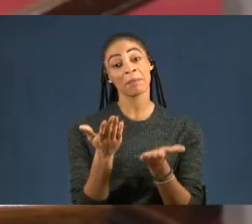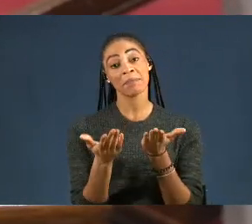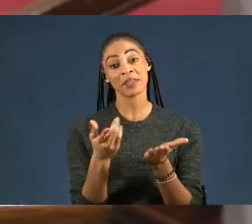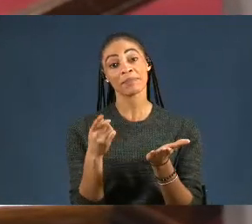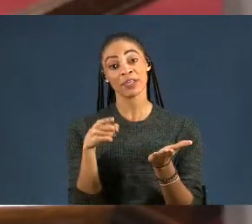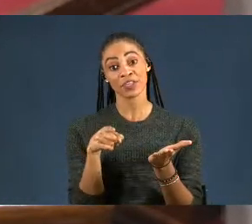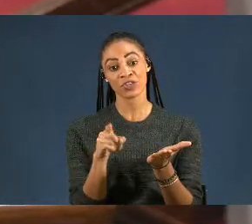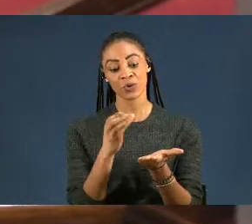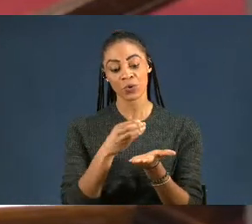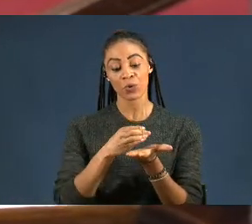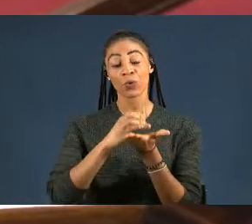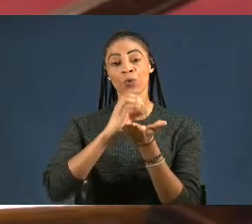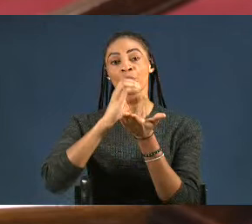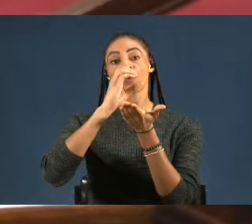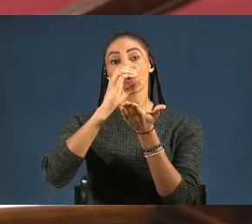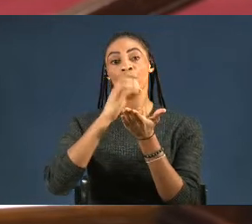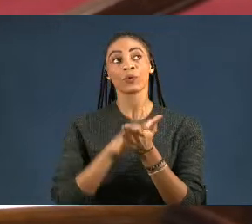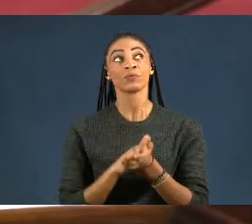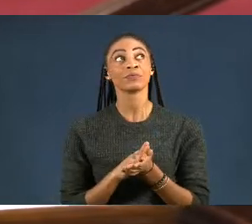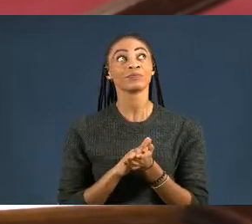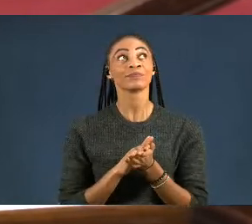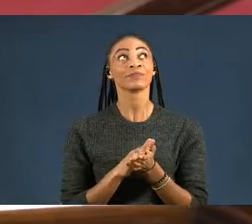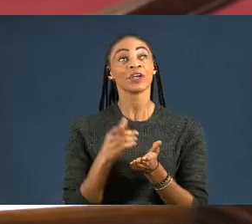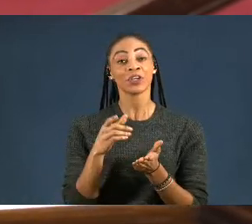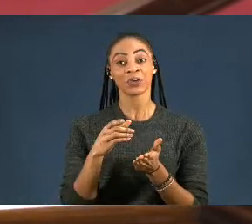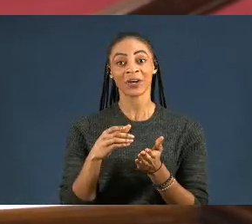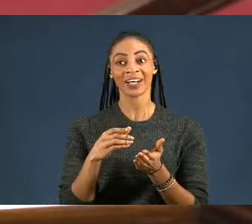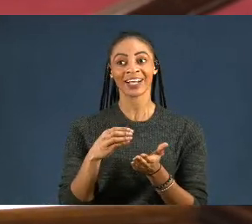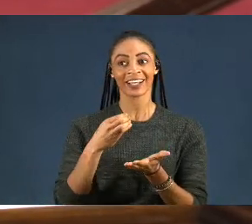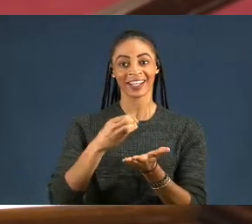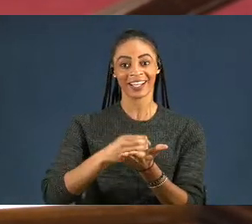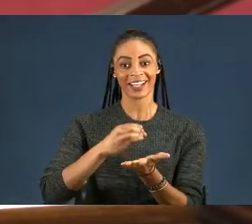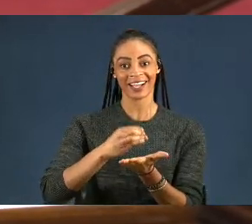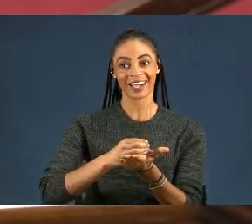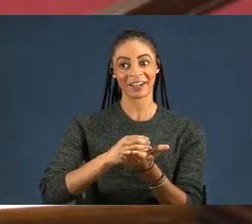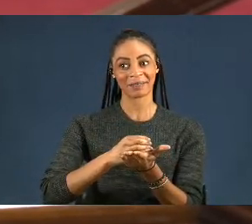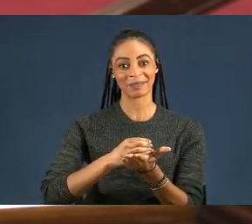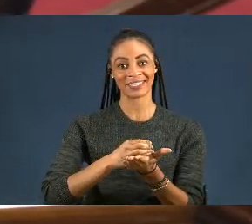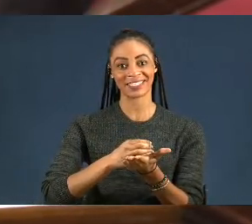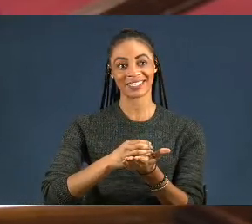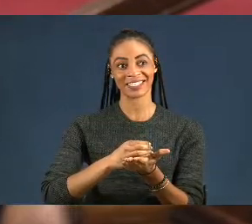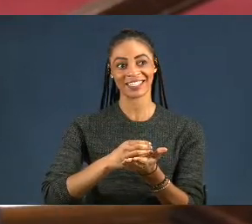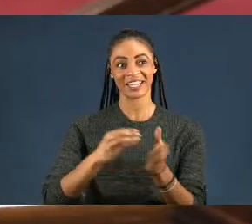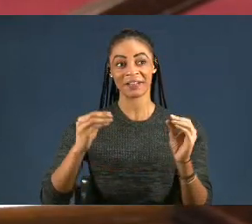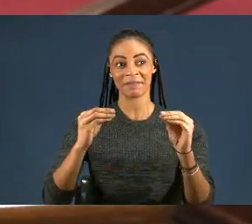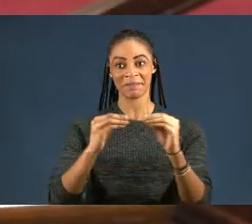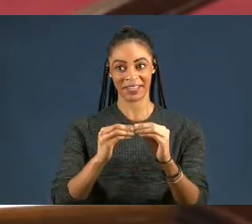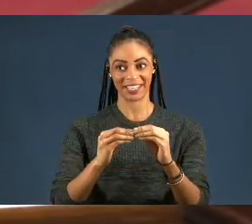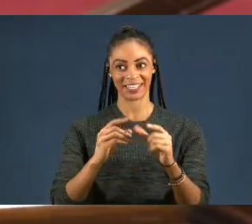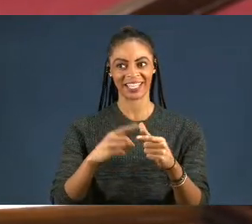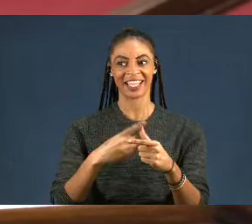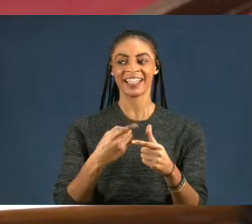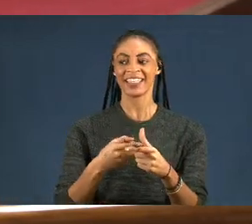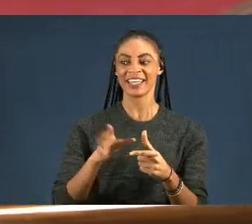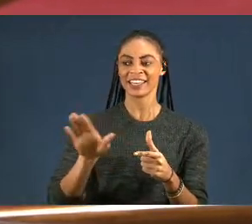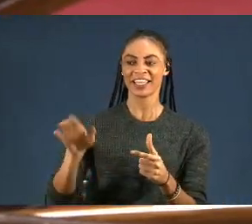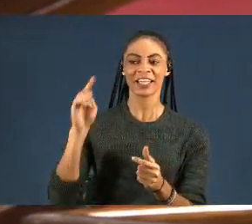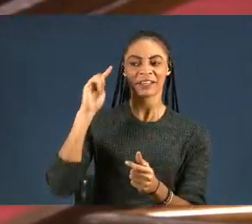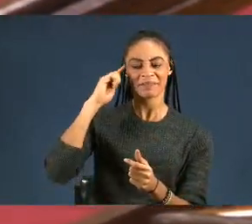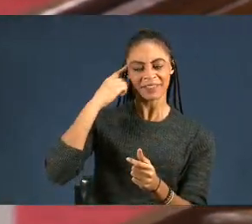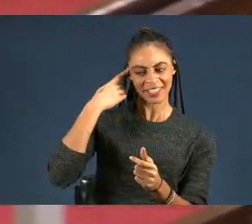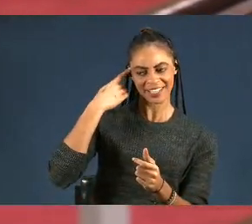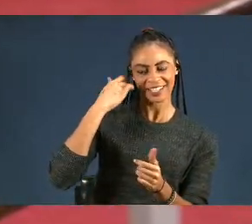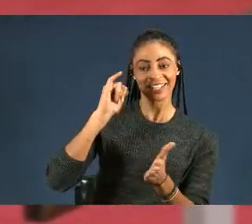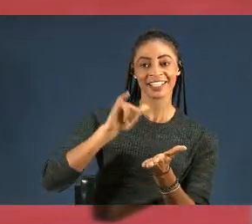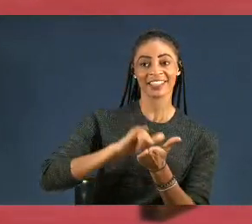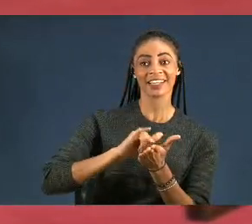Your cups, Guzana, and he assumed that a sign from the Lord. And he